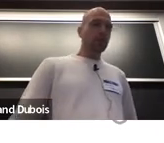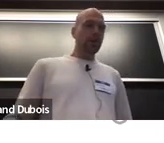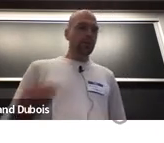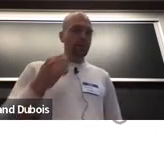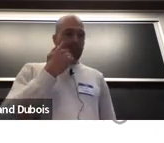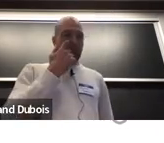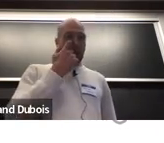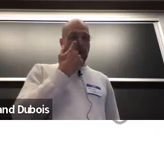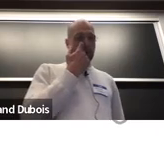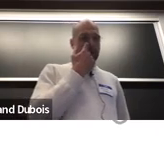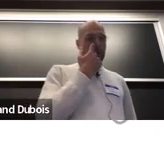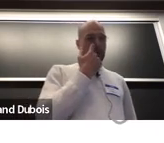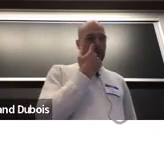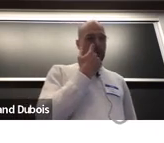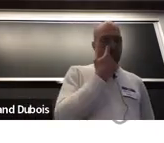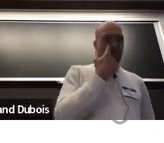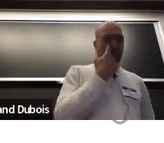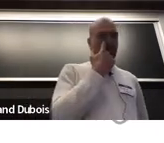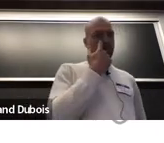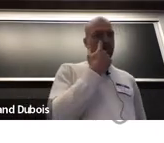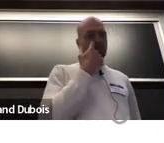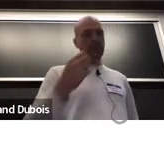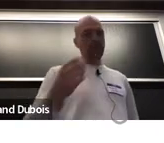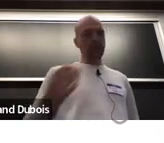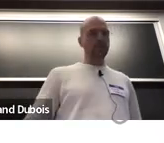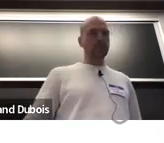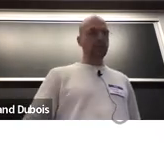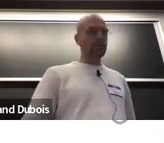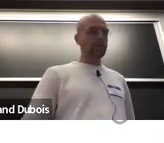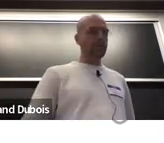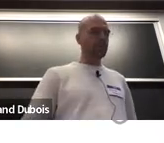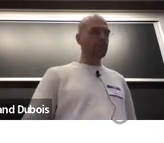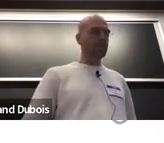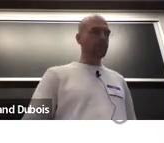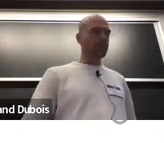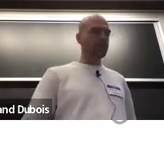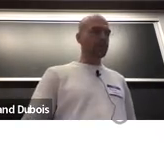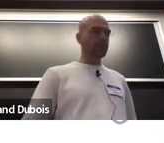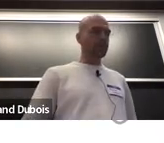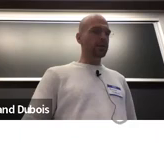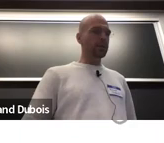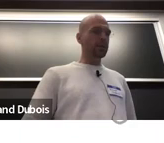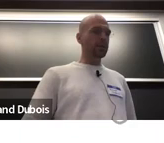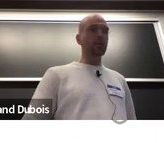Yeah, so when we're going to, we were talking about